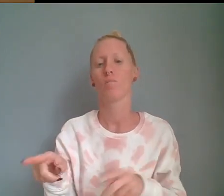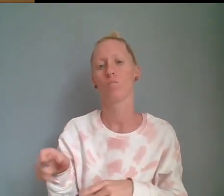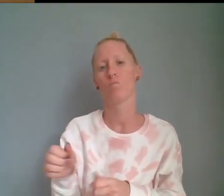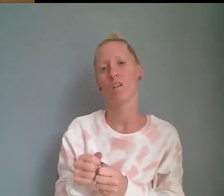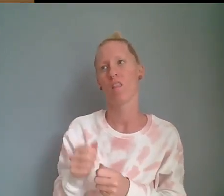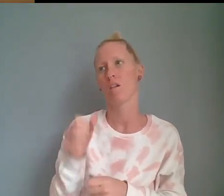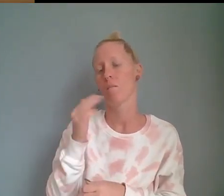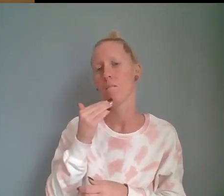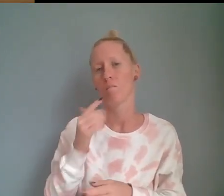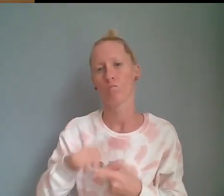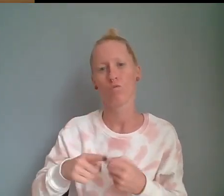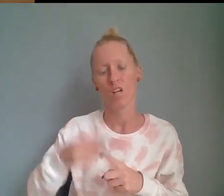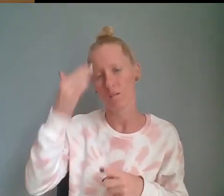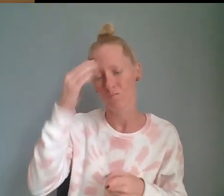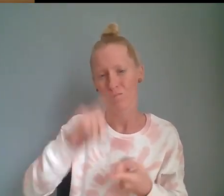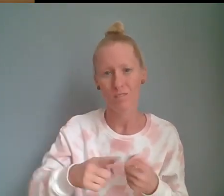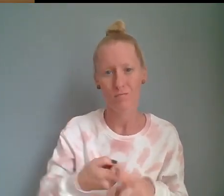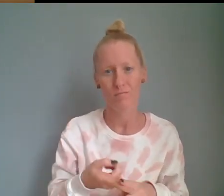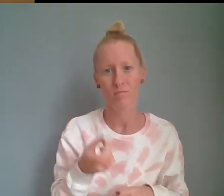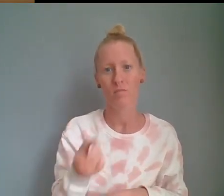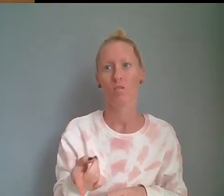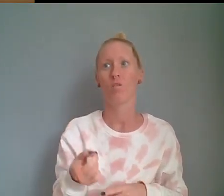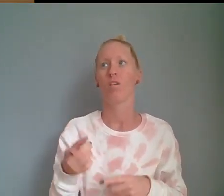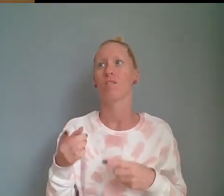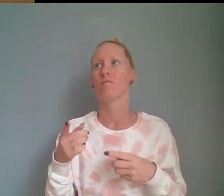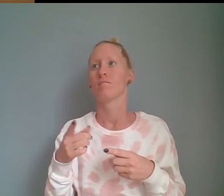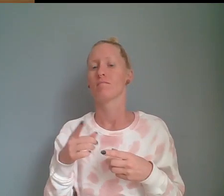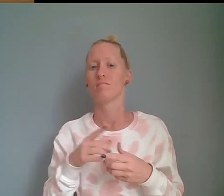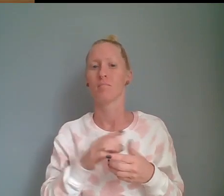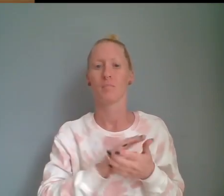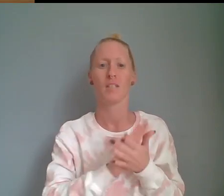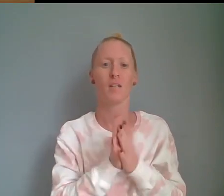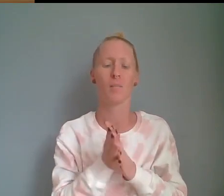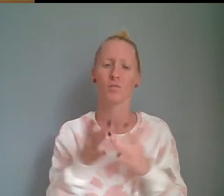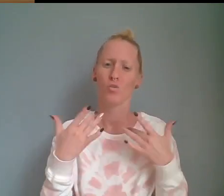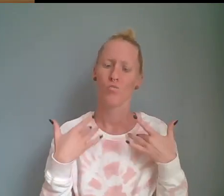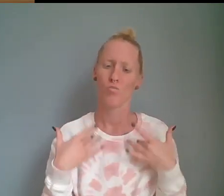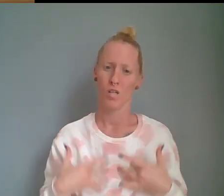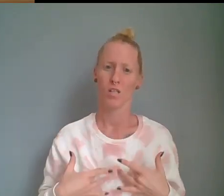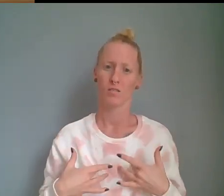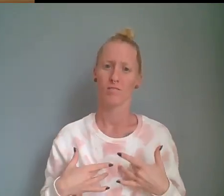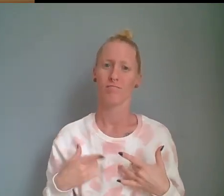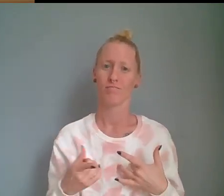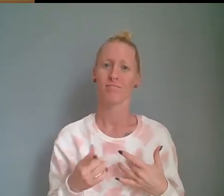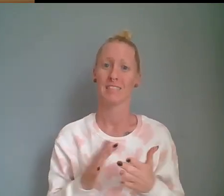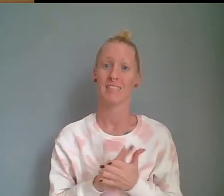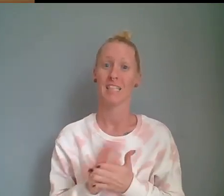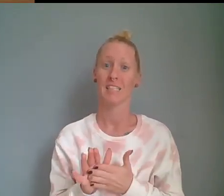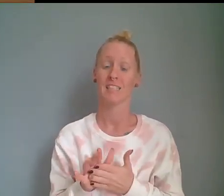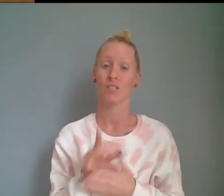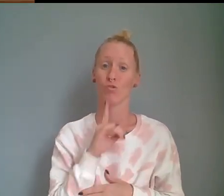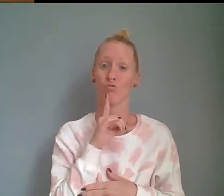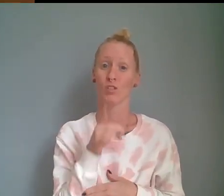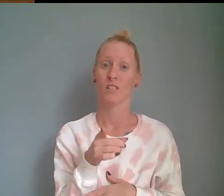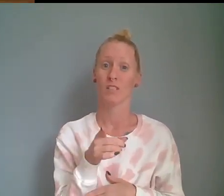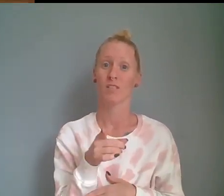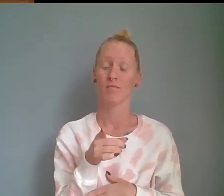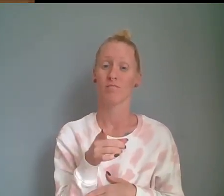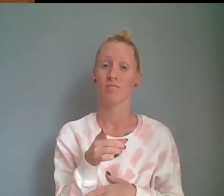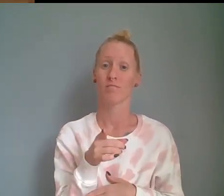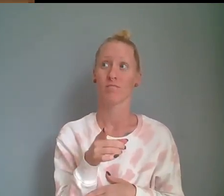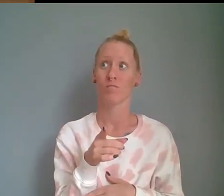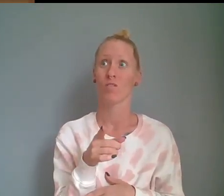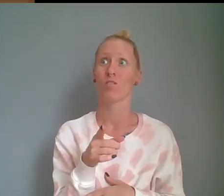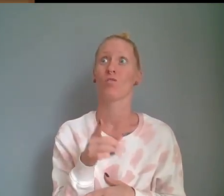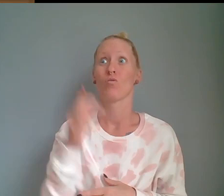that this woman becomes whenever she gets depressed. And it would be nice if we were really sure where the